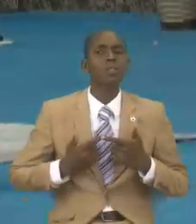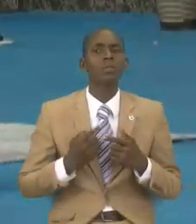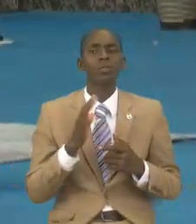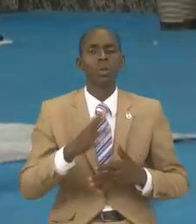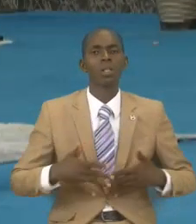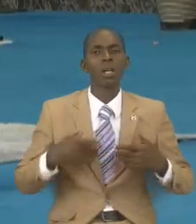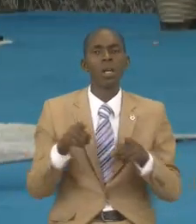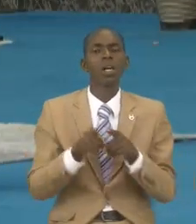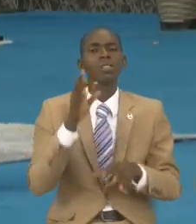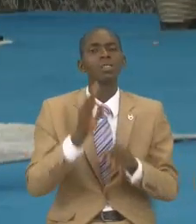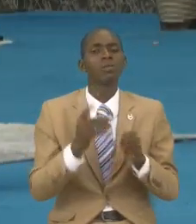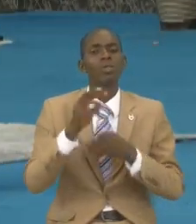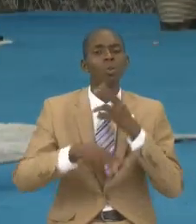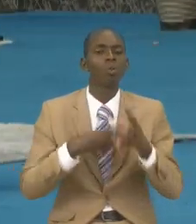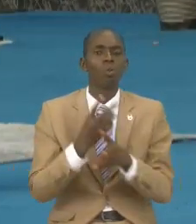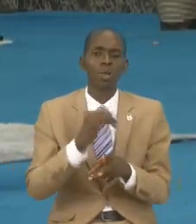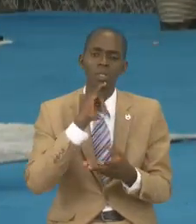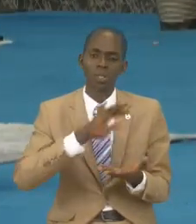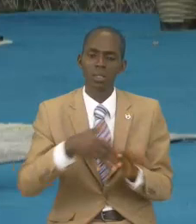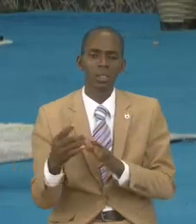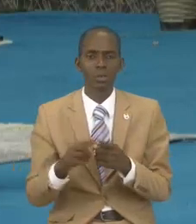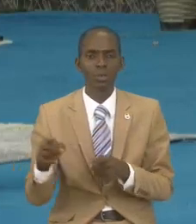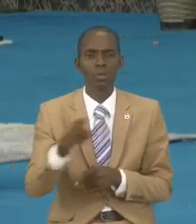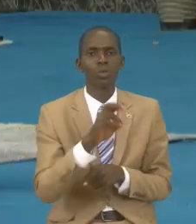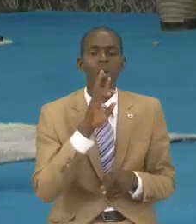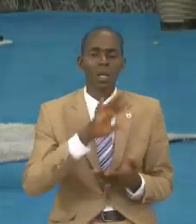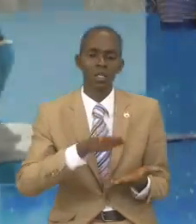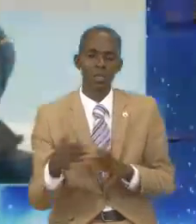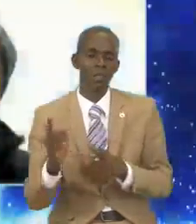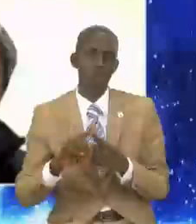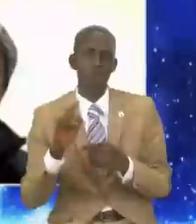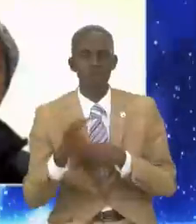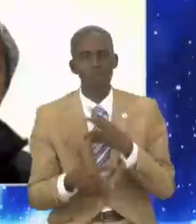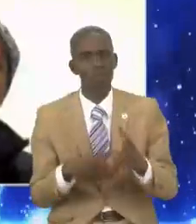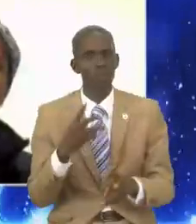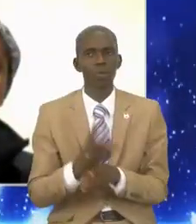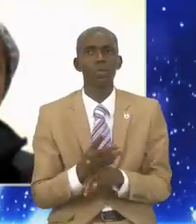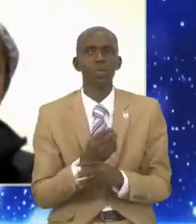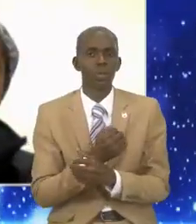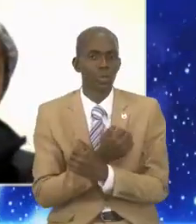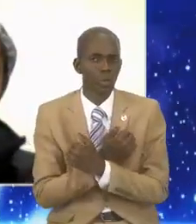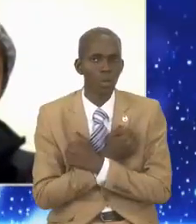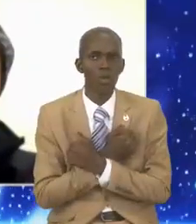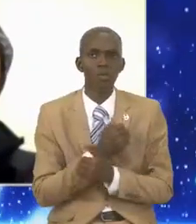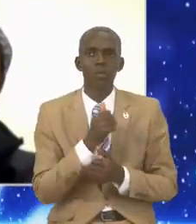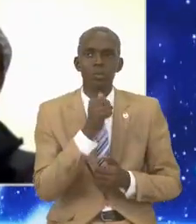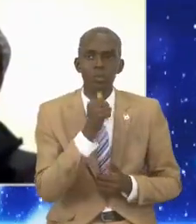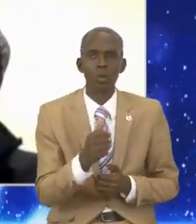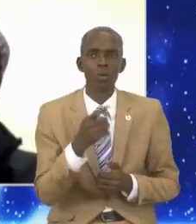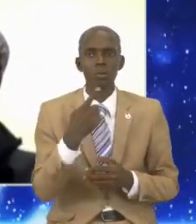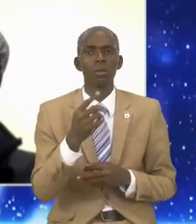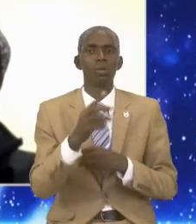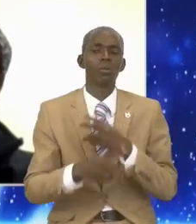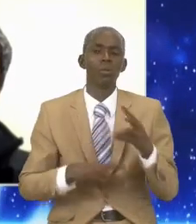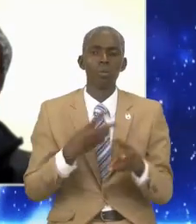is dead unto you, and you are dead unto the world. Love not the world. Now